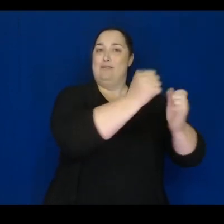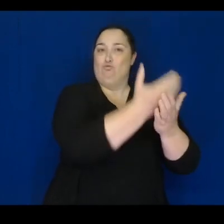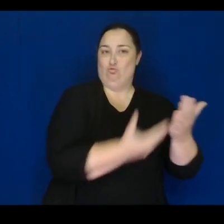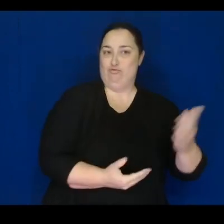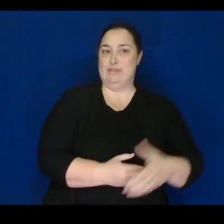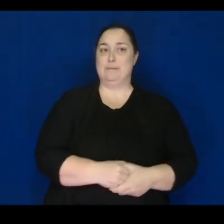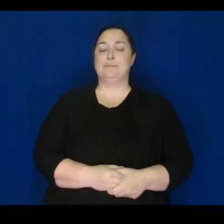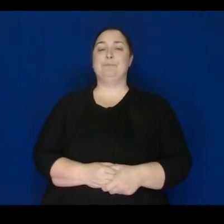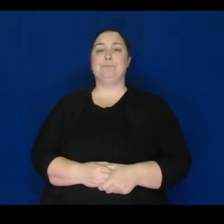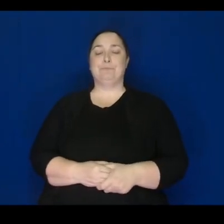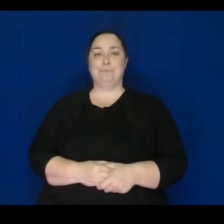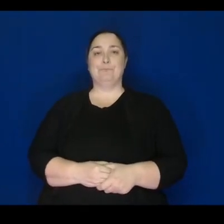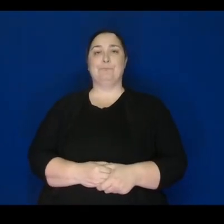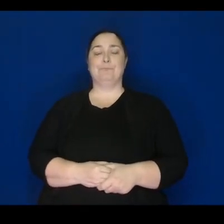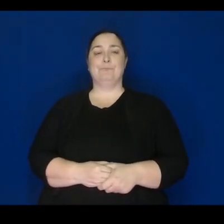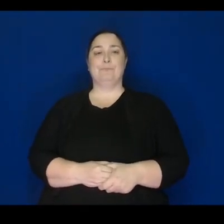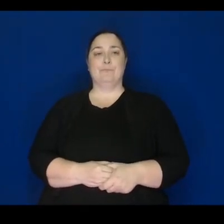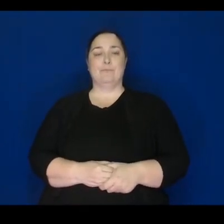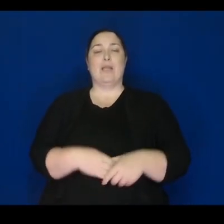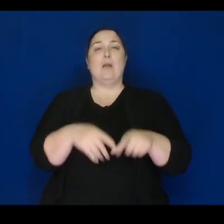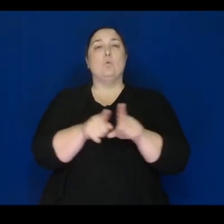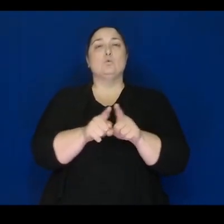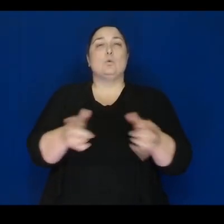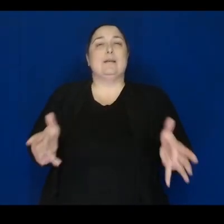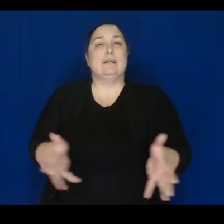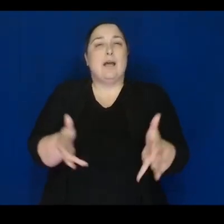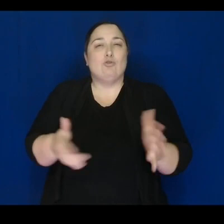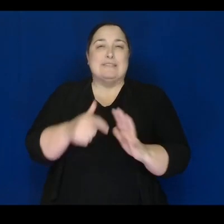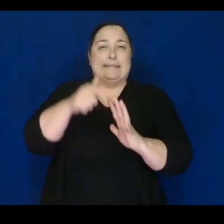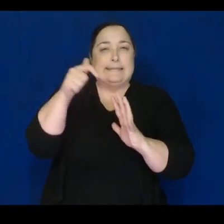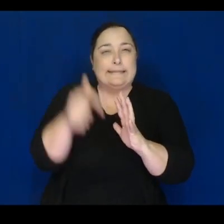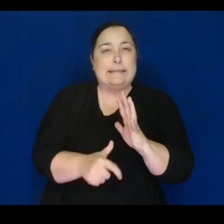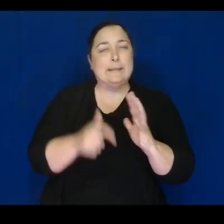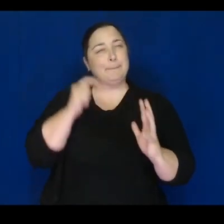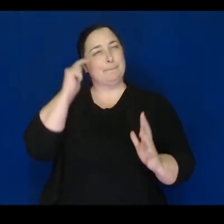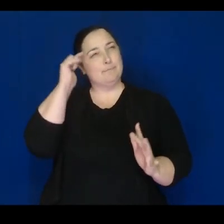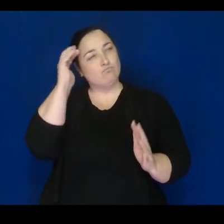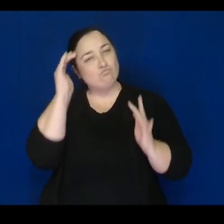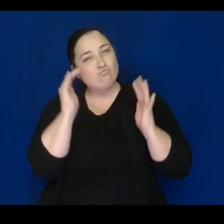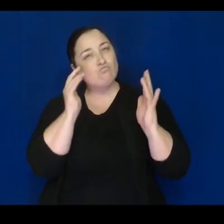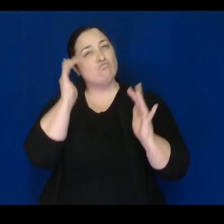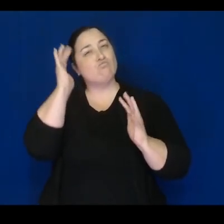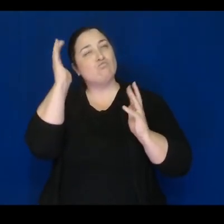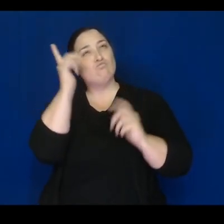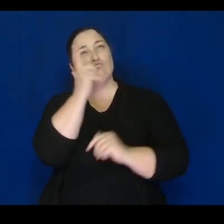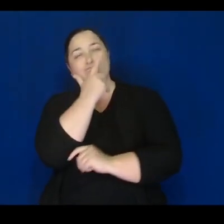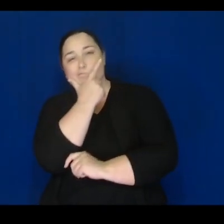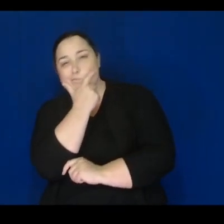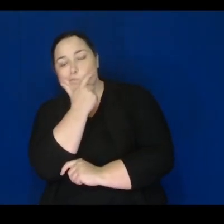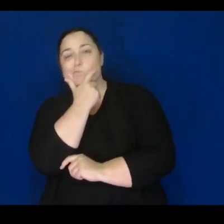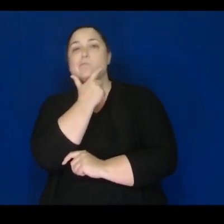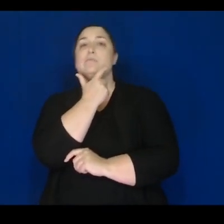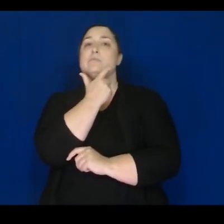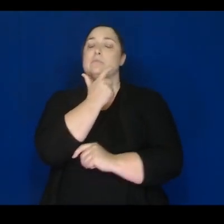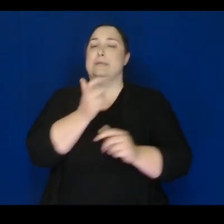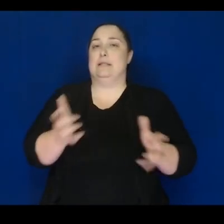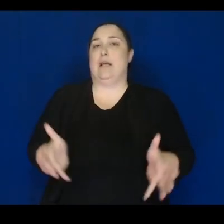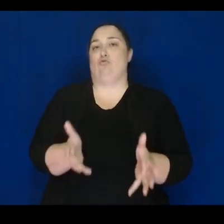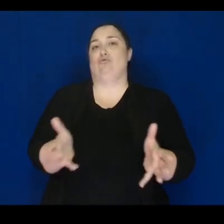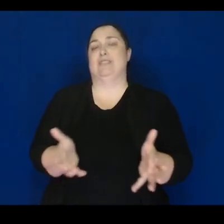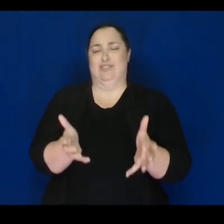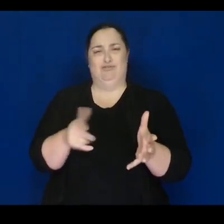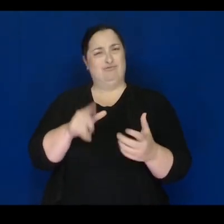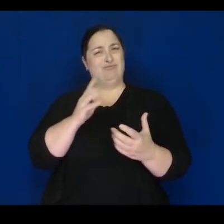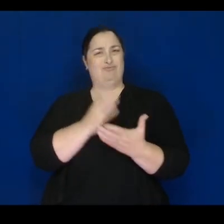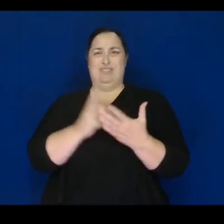is encouraging deep listening and thinking. And I thought that this was a really